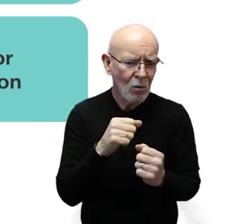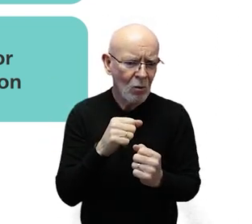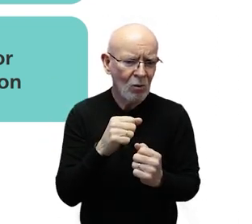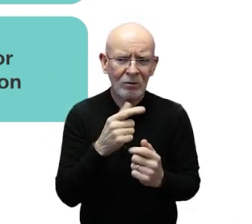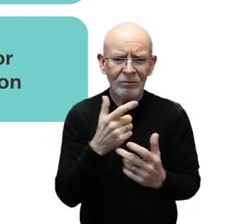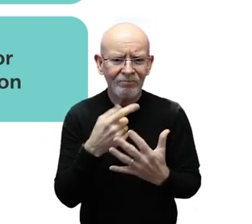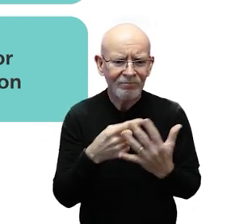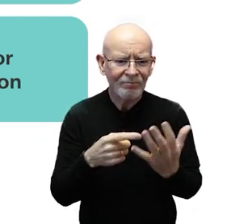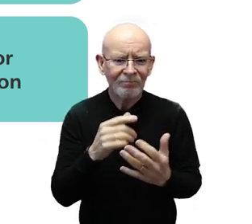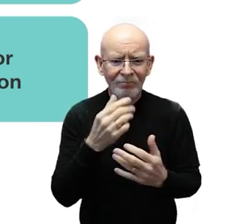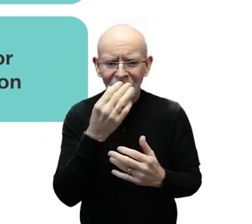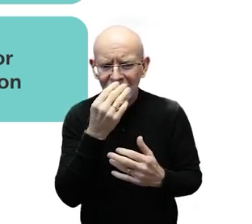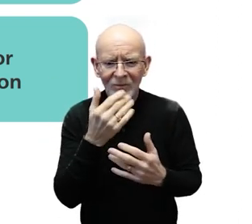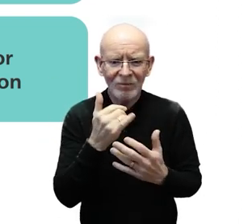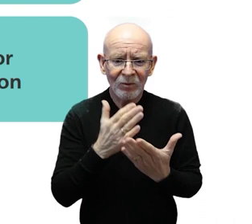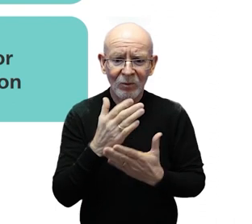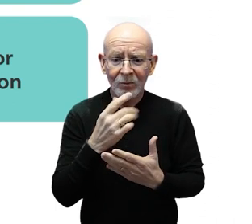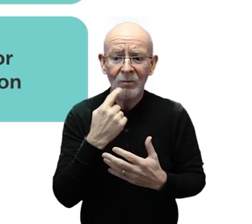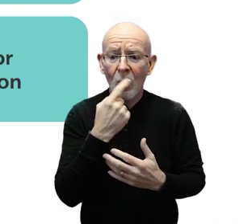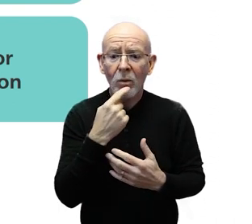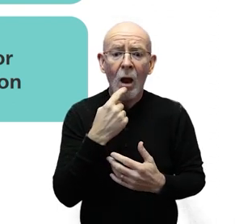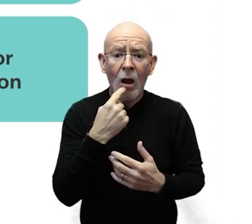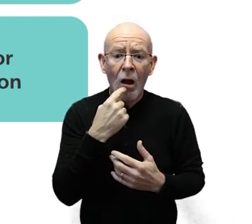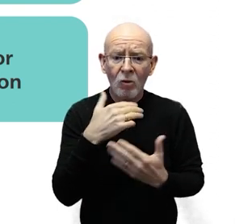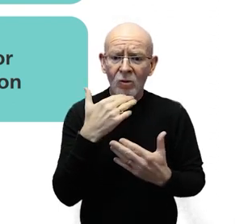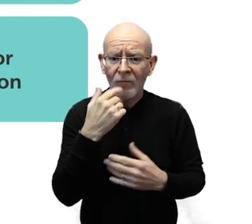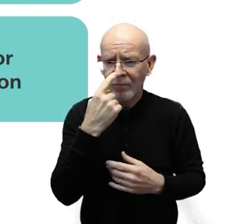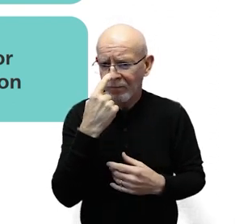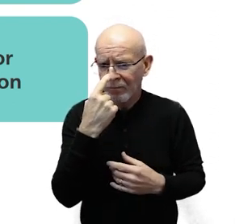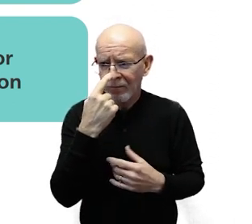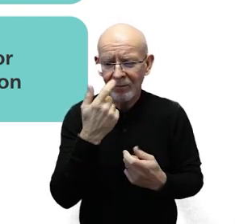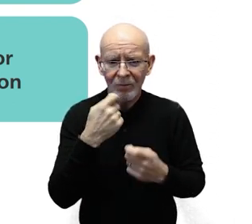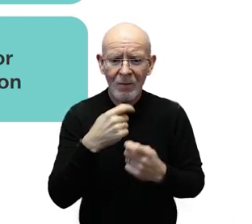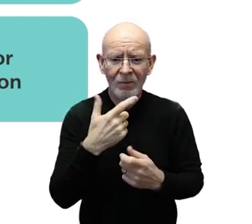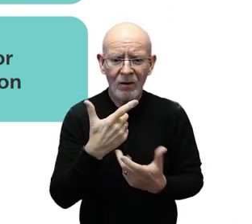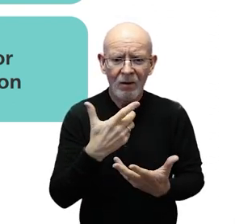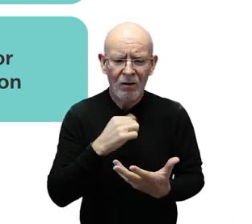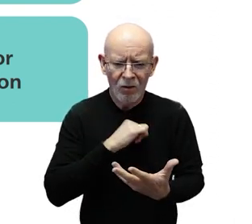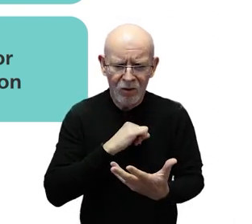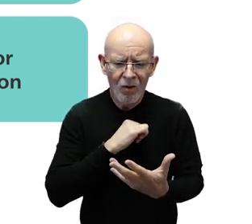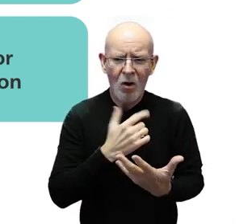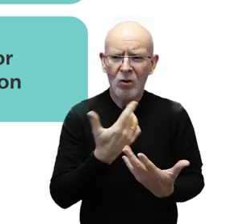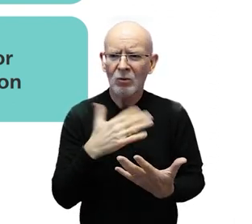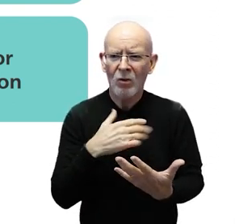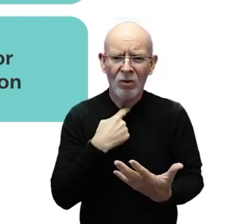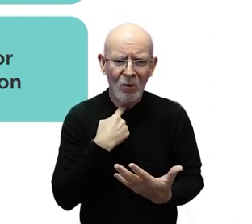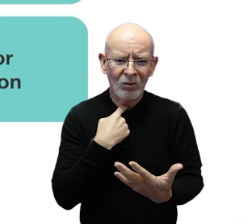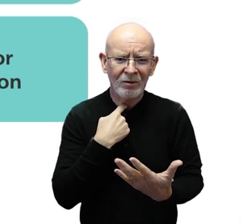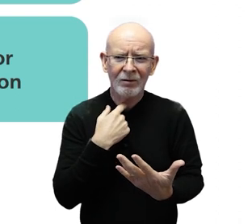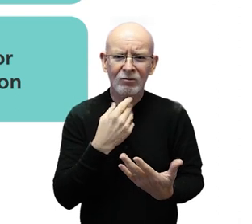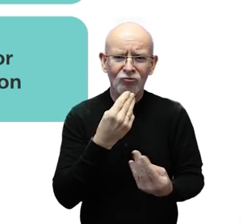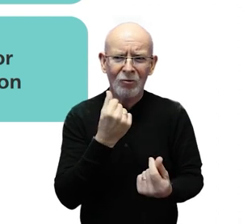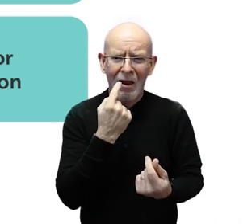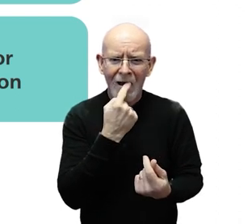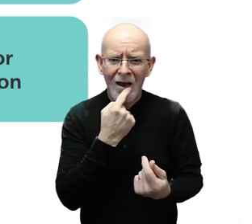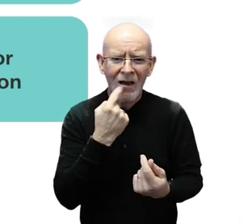are breathing through our mouth instead of our nose, we may experience an irritable cough, a dry mouth, or a sore throat. We